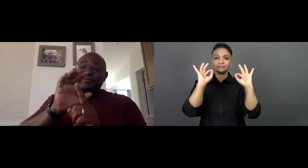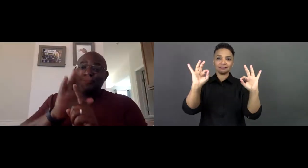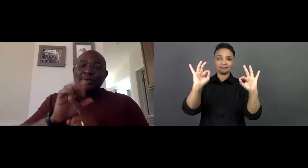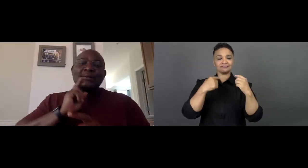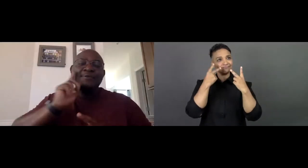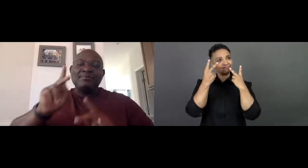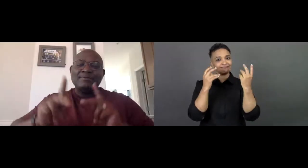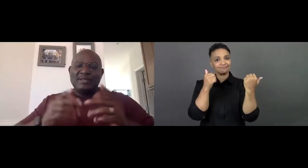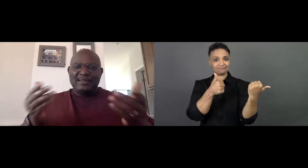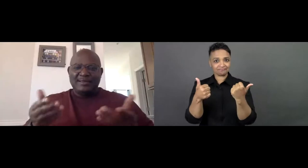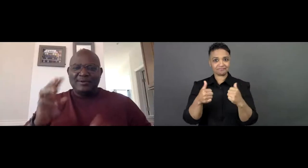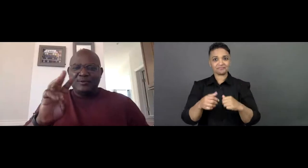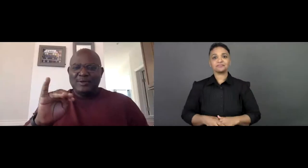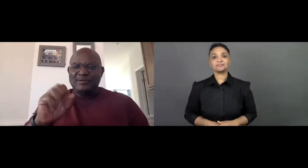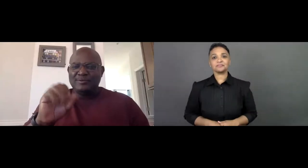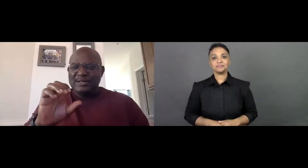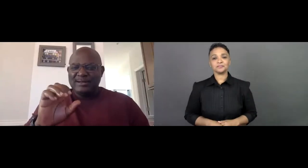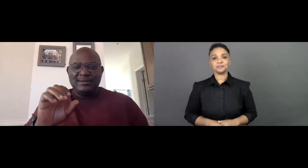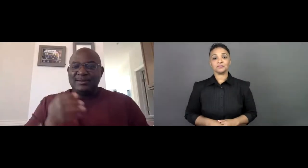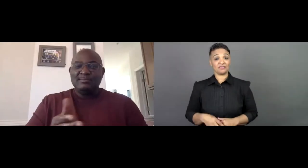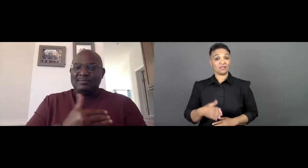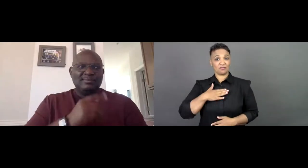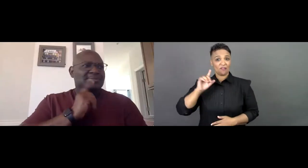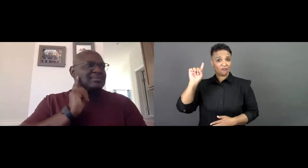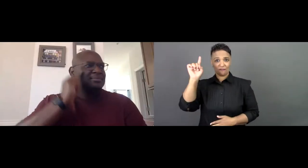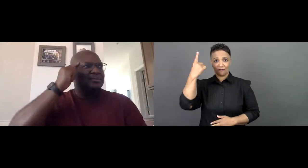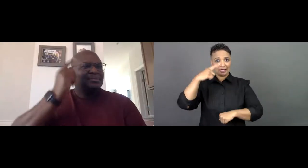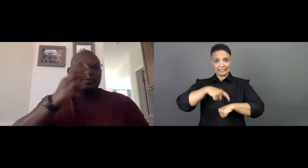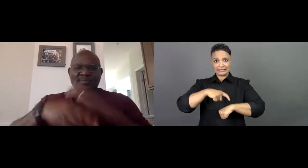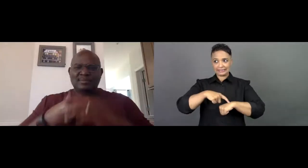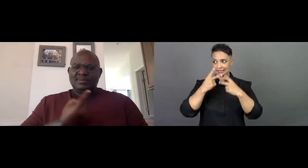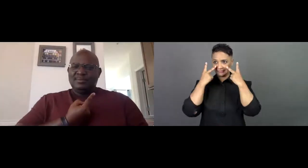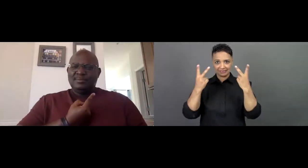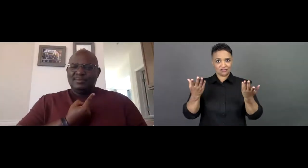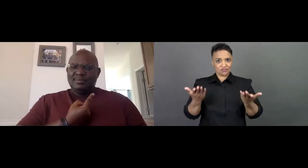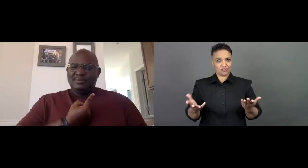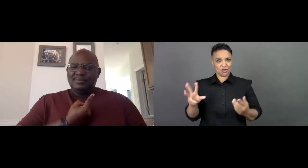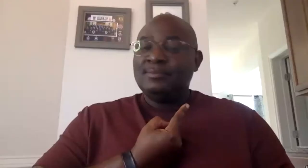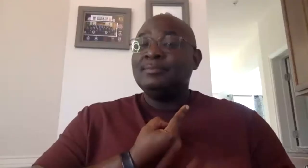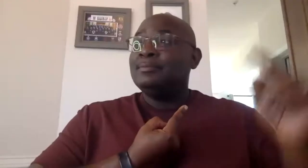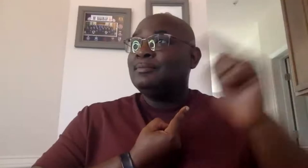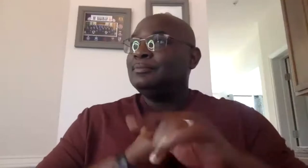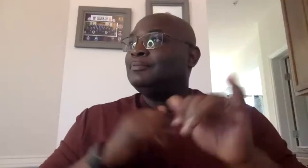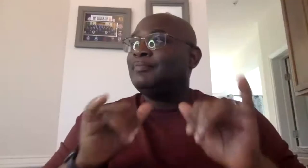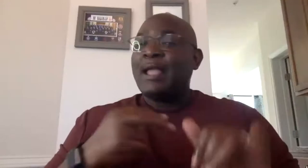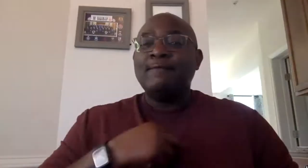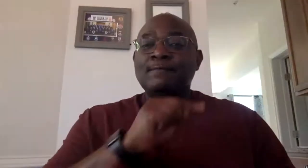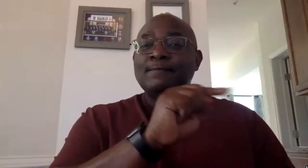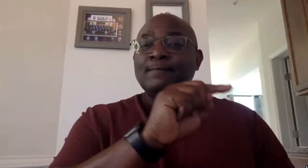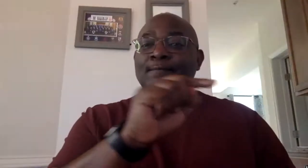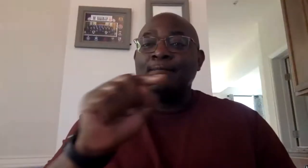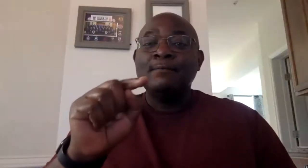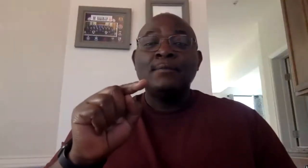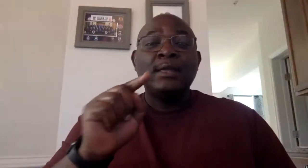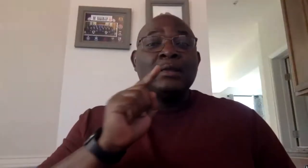And then that was my first exposure here in Wisconsin with the deaf community. So I thought I was the only one when I was a